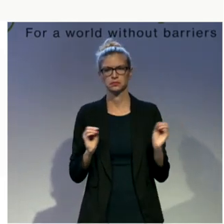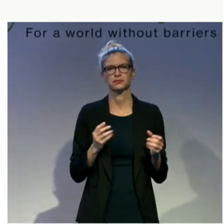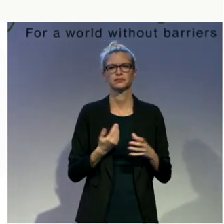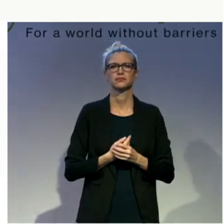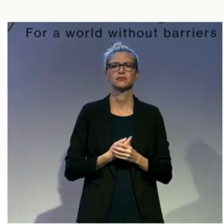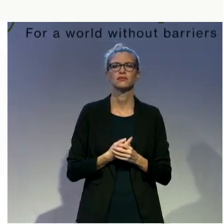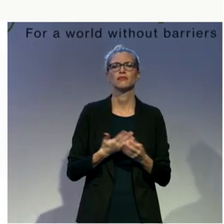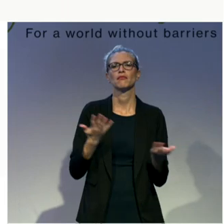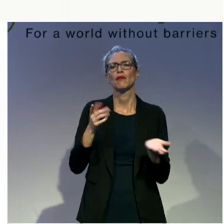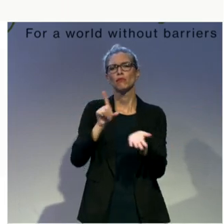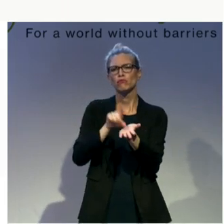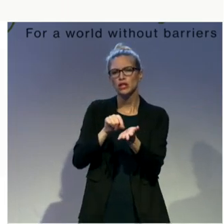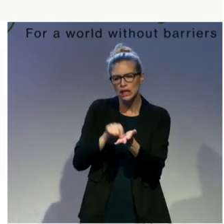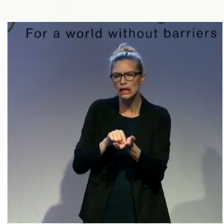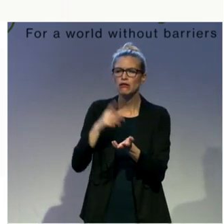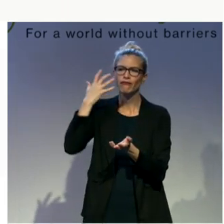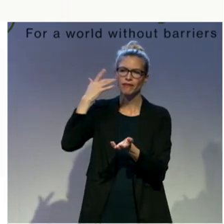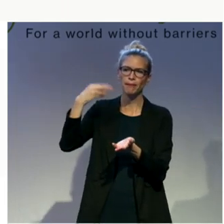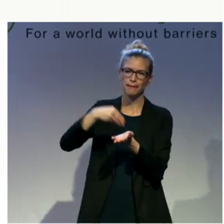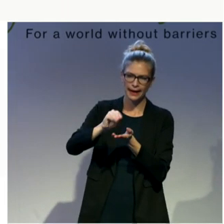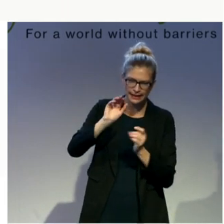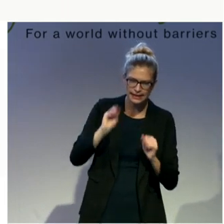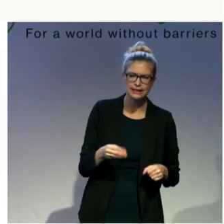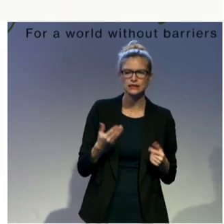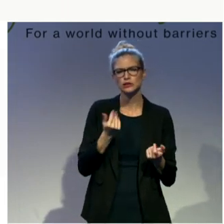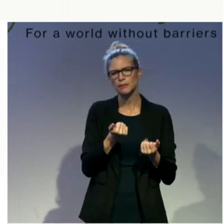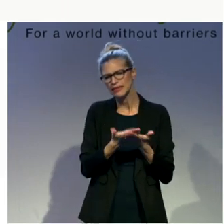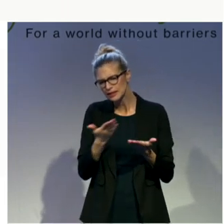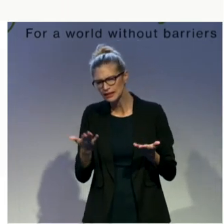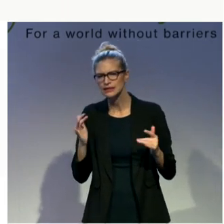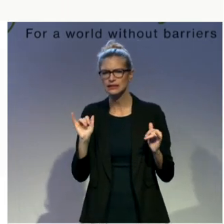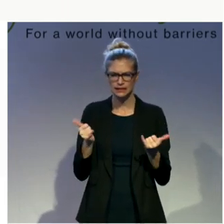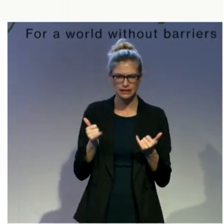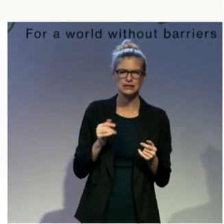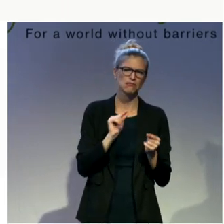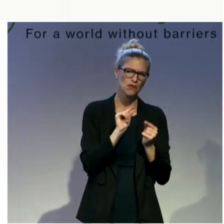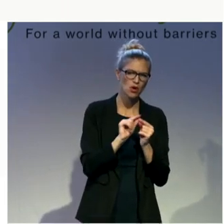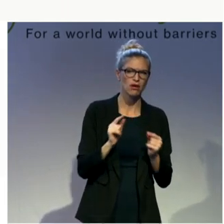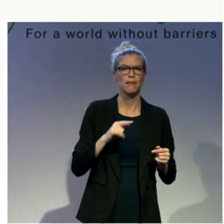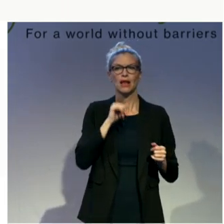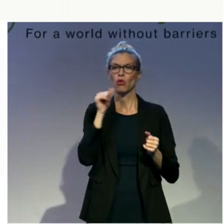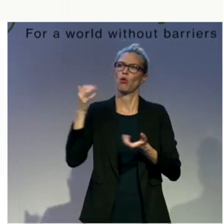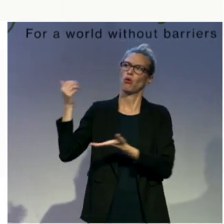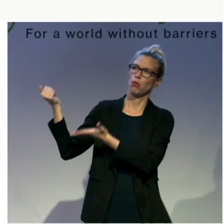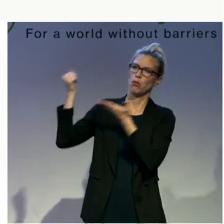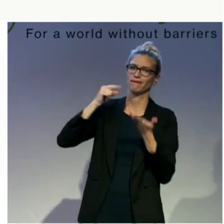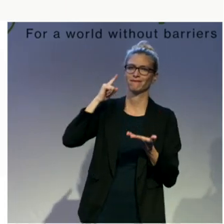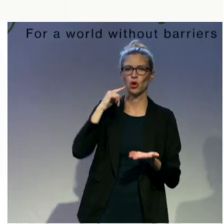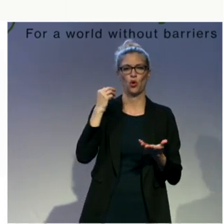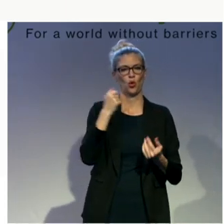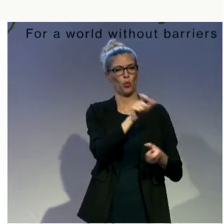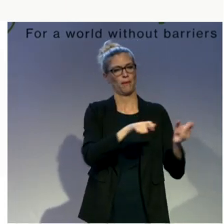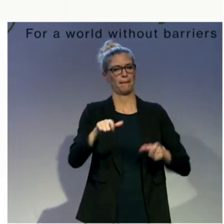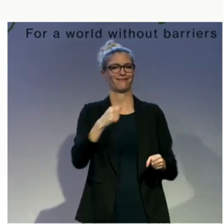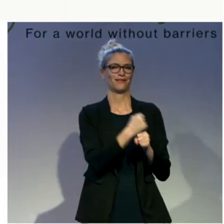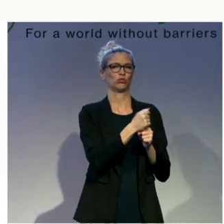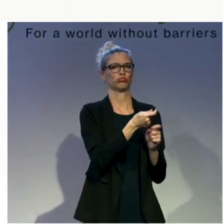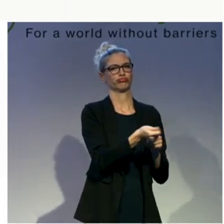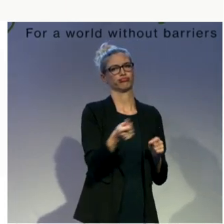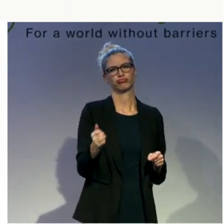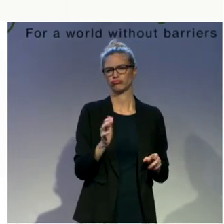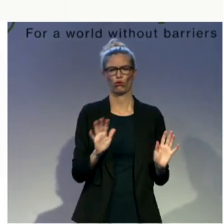the easy read guides. They paid for the cost of the print and distribution, but they did not fund our work. We are already